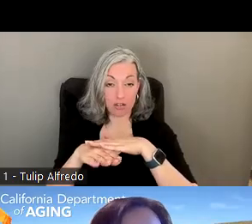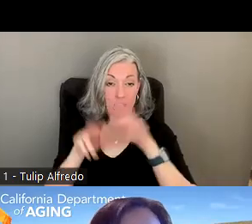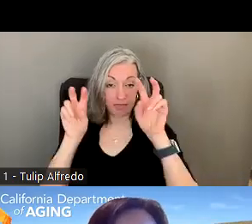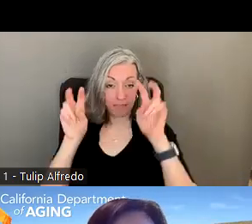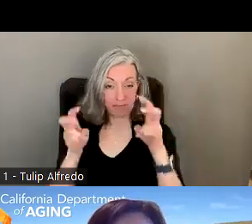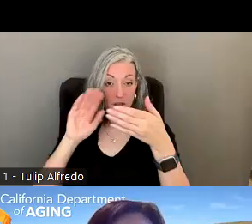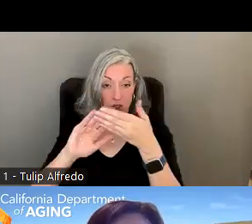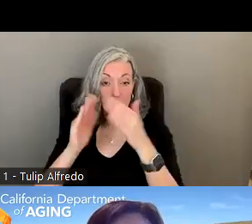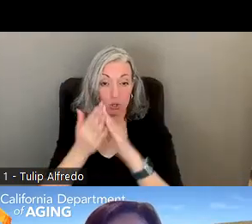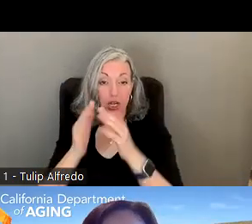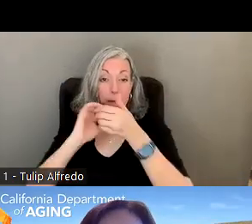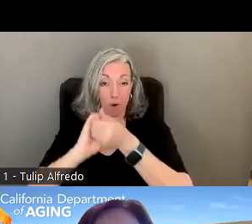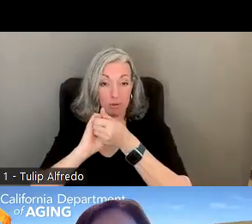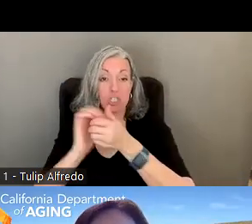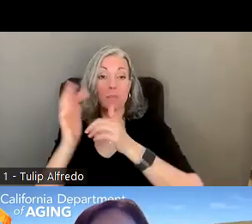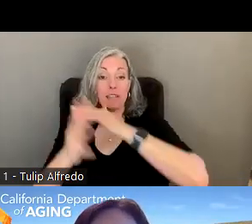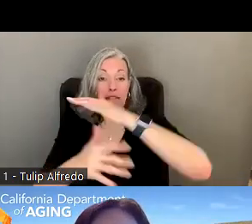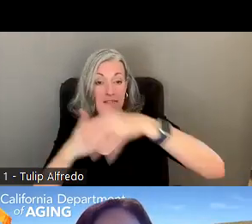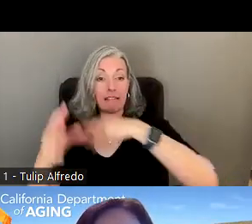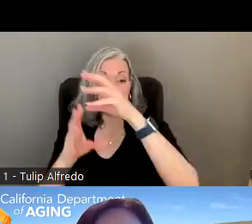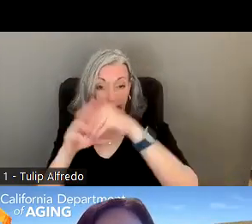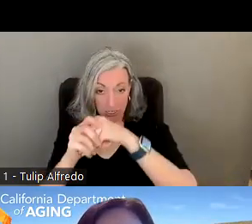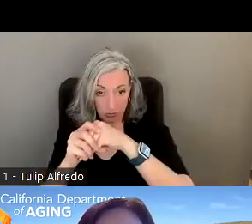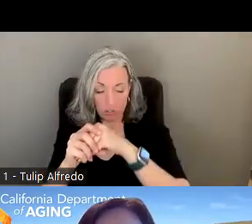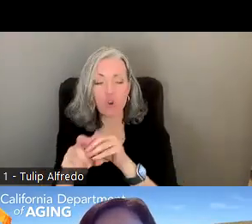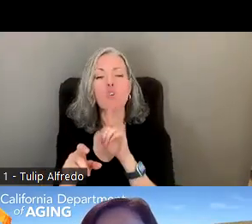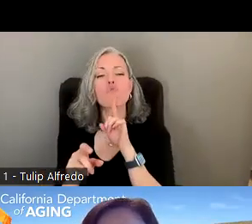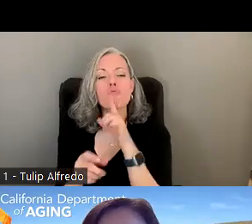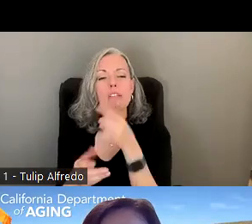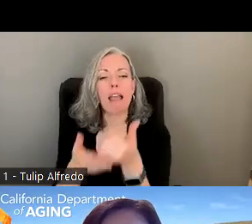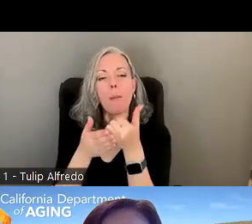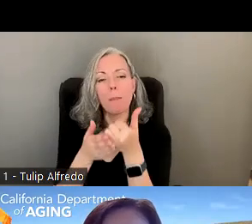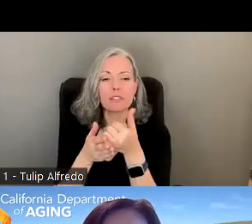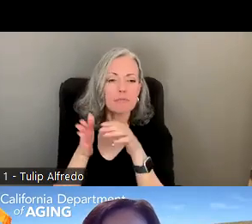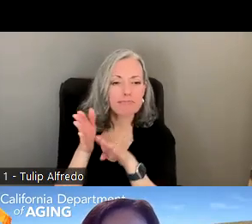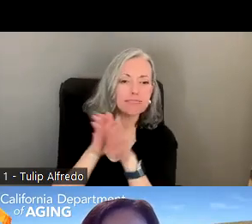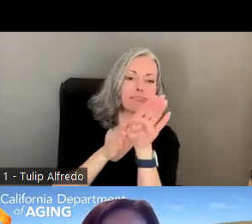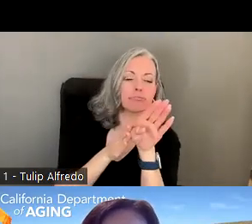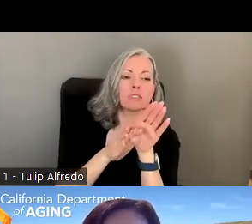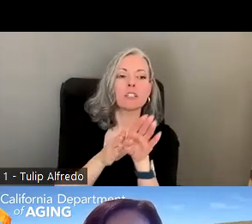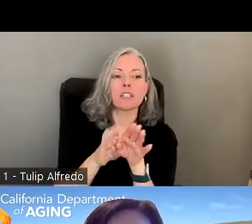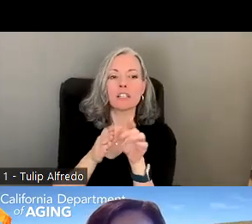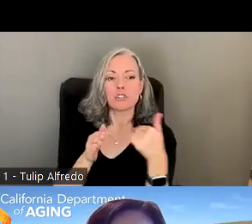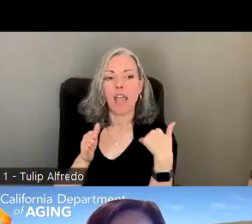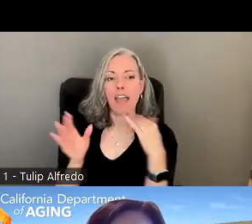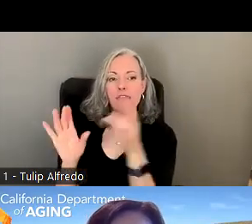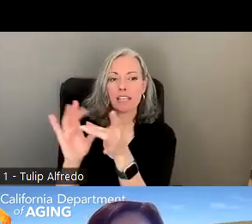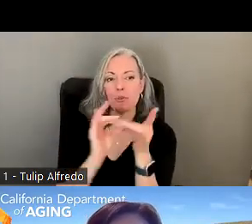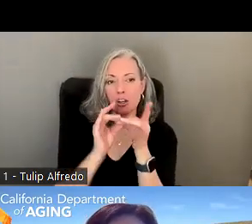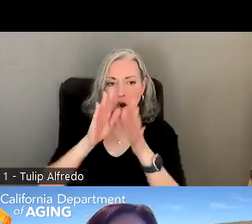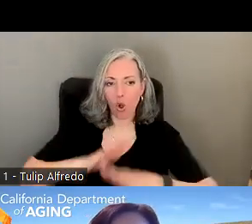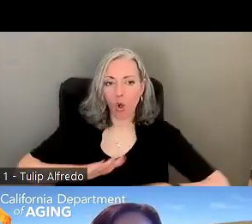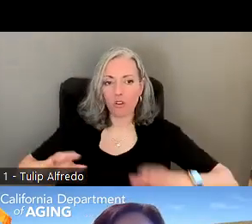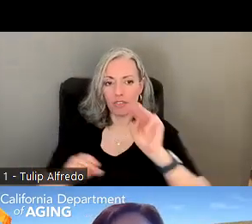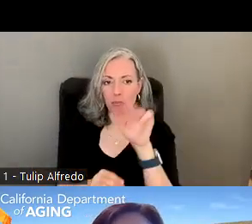community partnership and engagement will really give us that edge of being able to weave equity throughout our MPA committees.